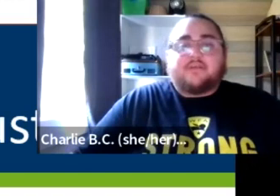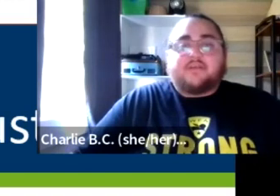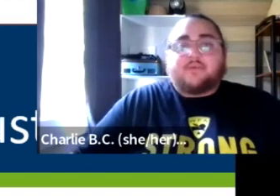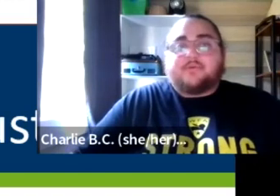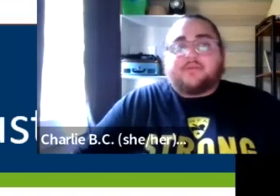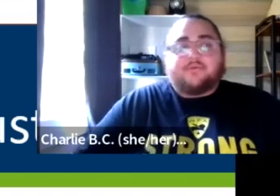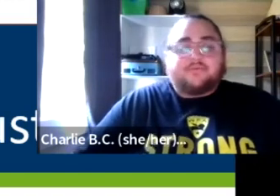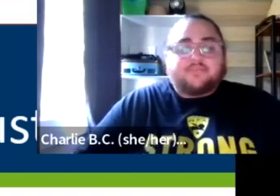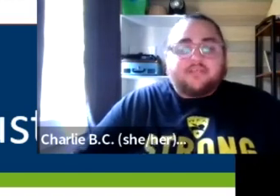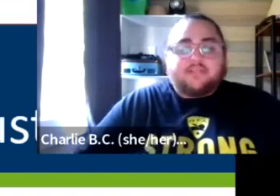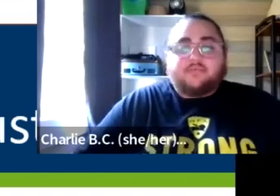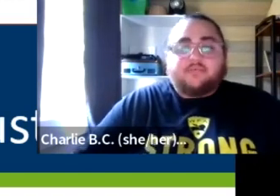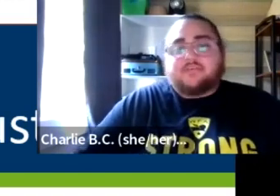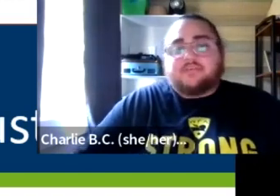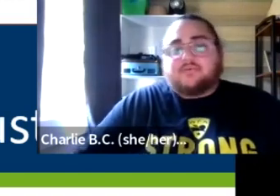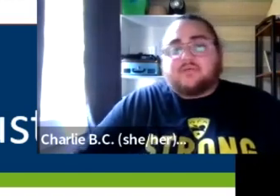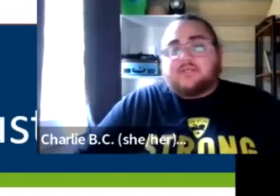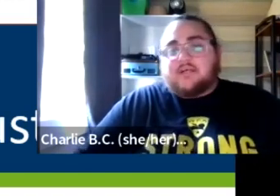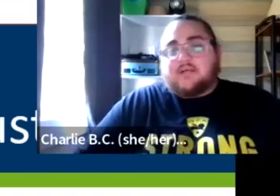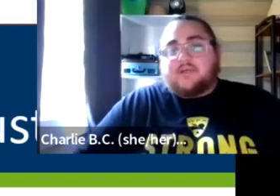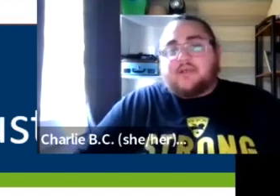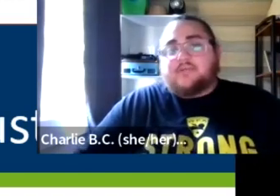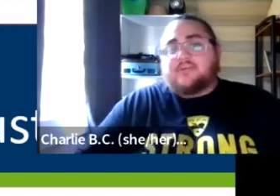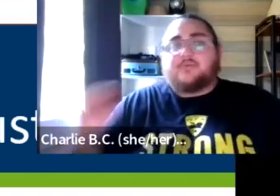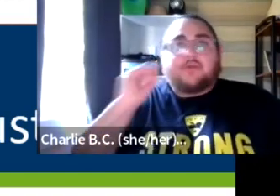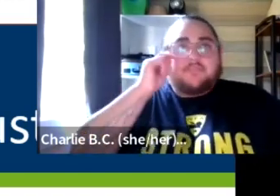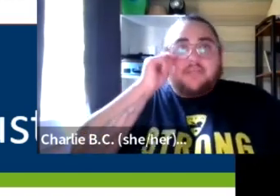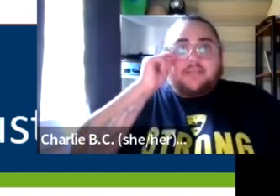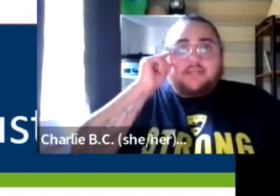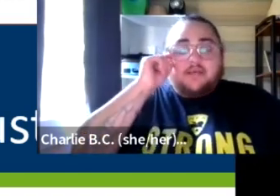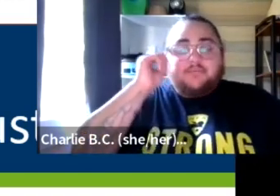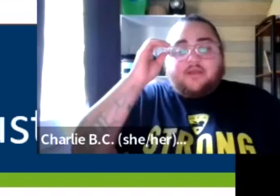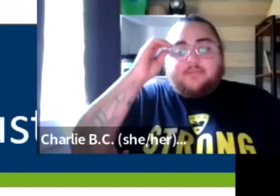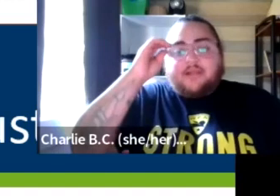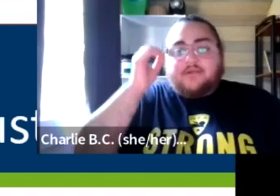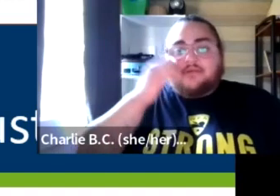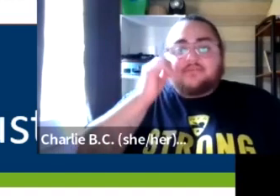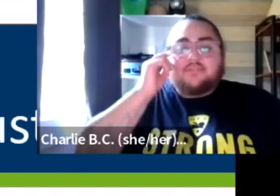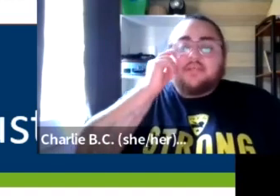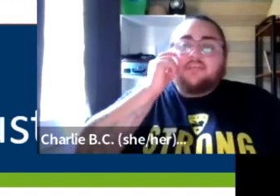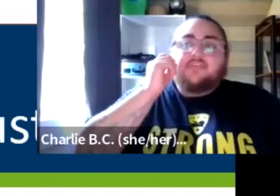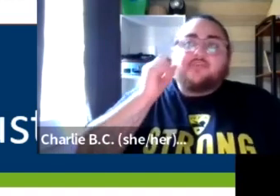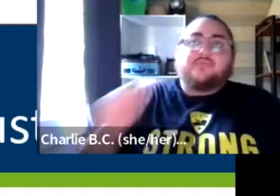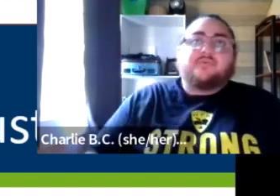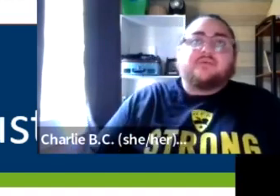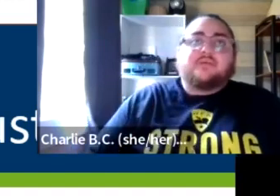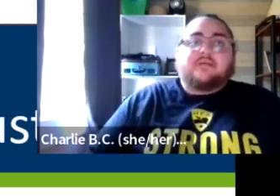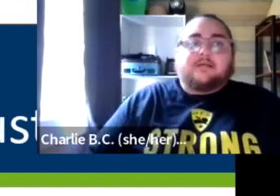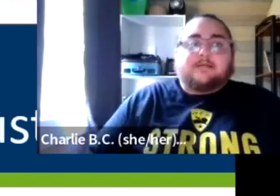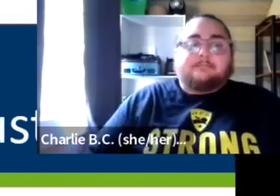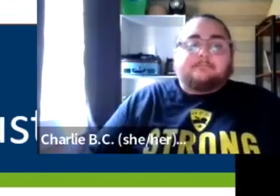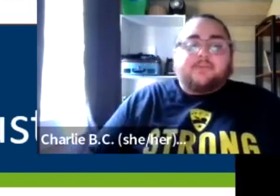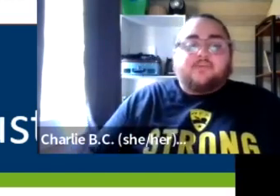and their property owners. And then we also encourage programs like Beyond Backgrounds to